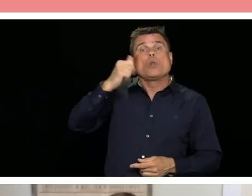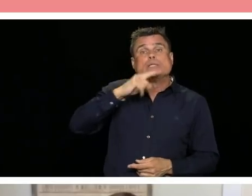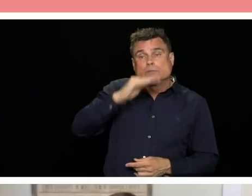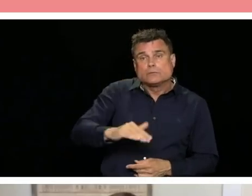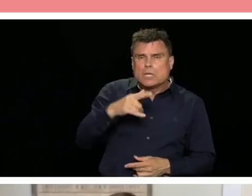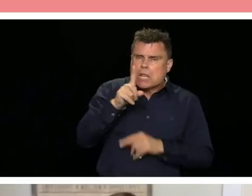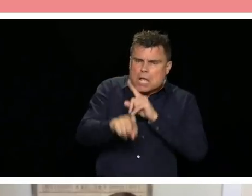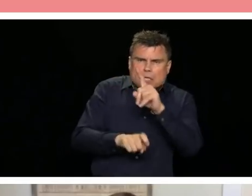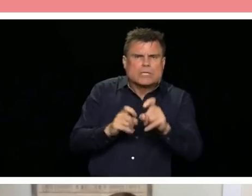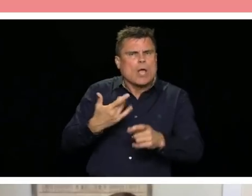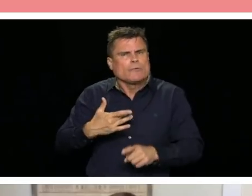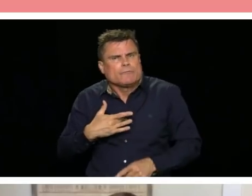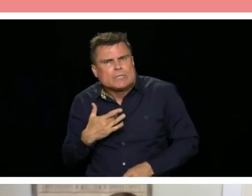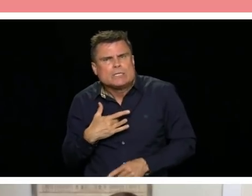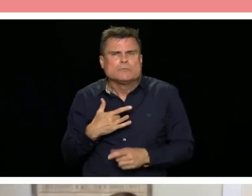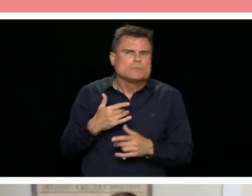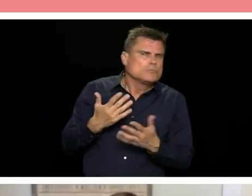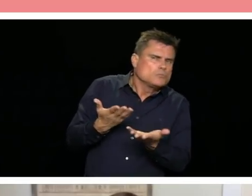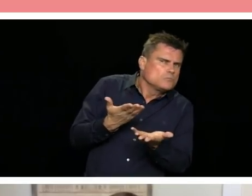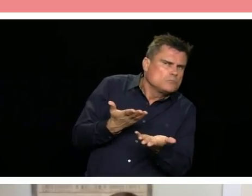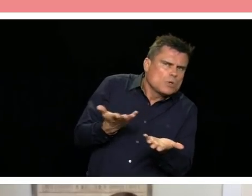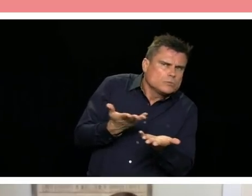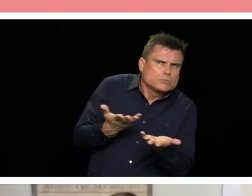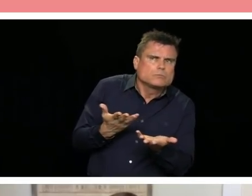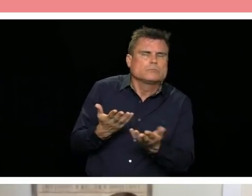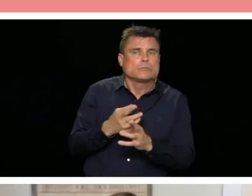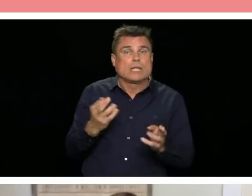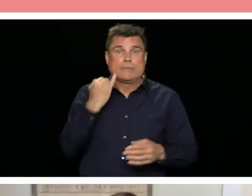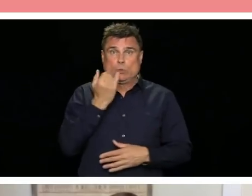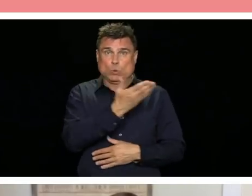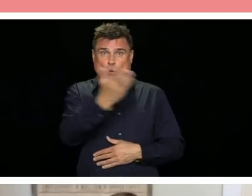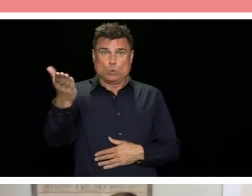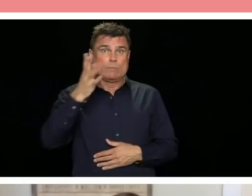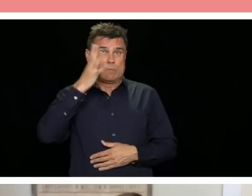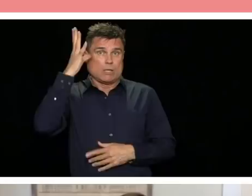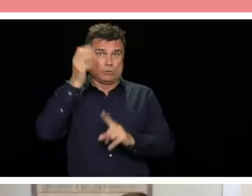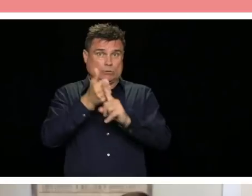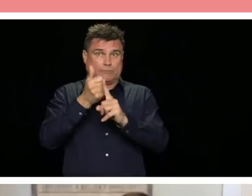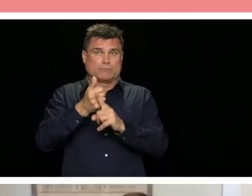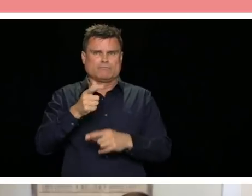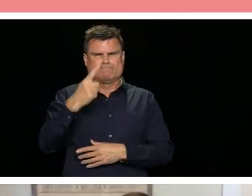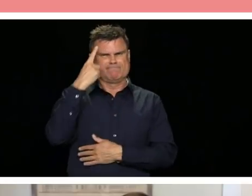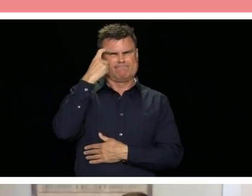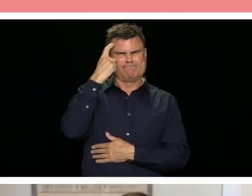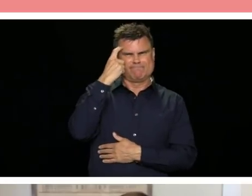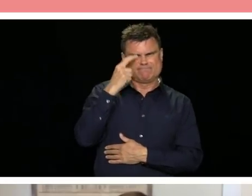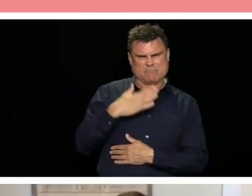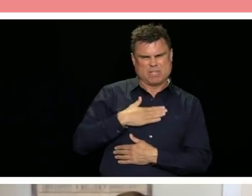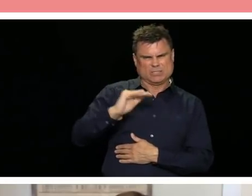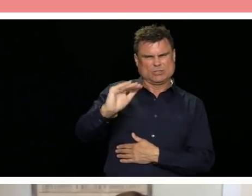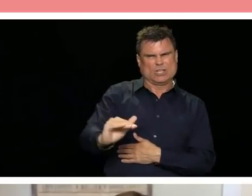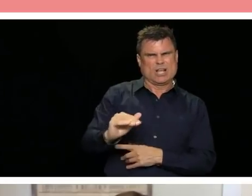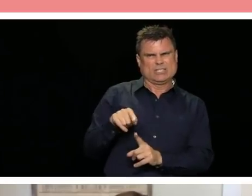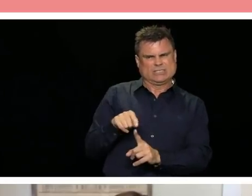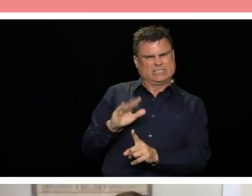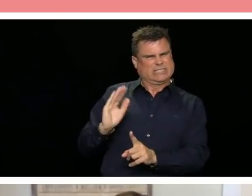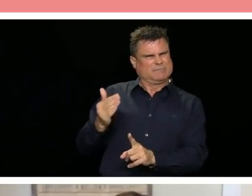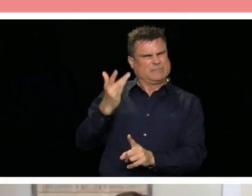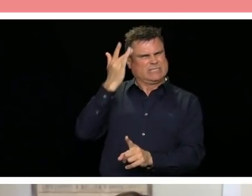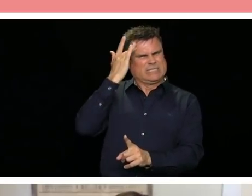have a symptom is use the BC Thrive app and call your family doctor or your family nurse